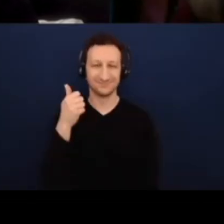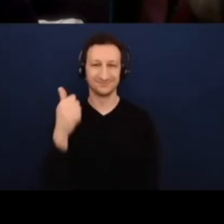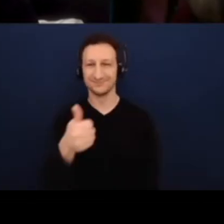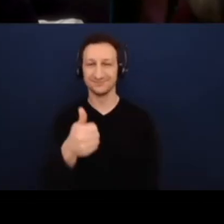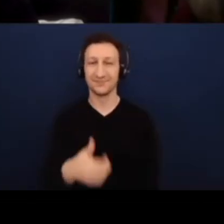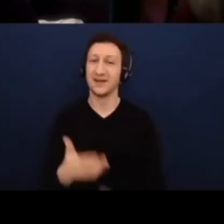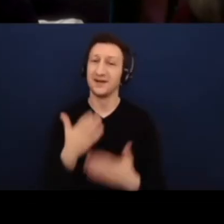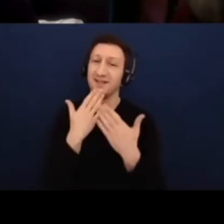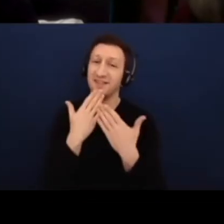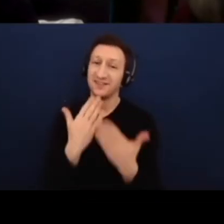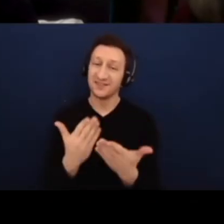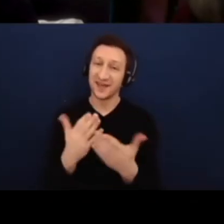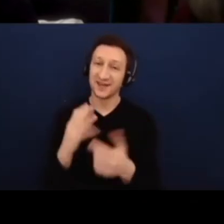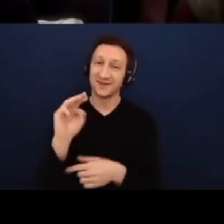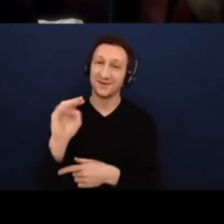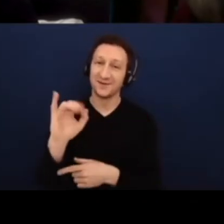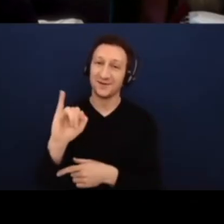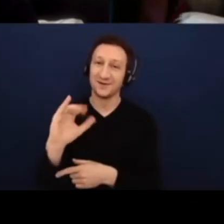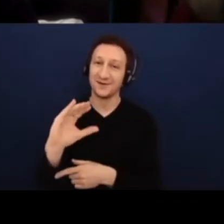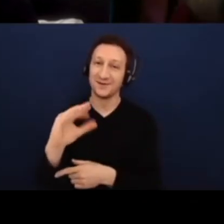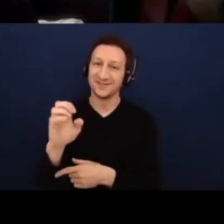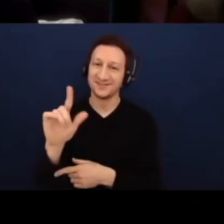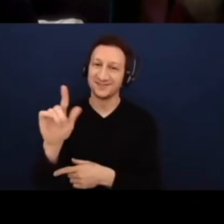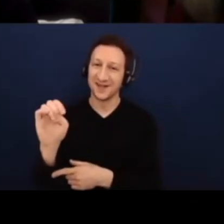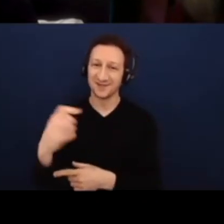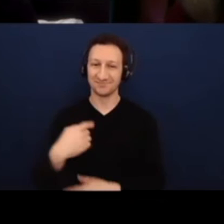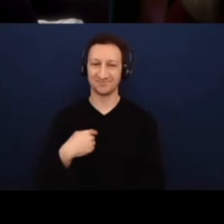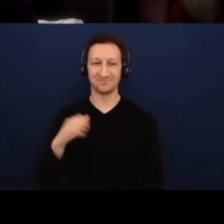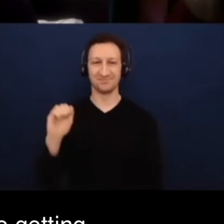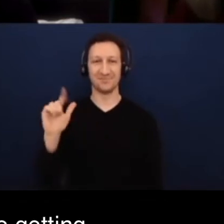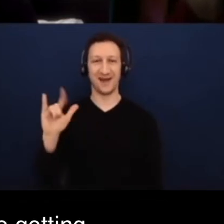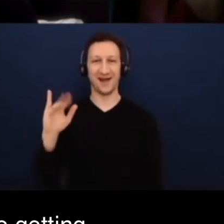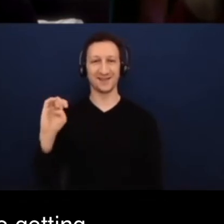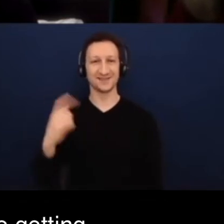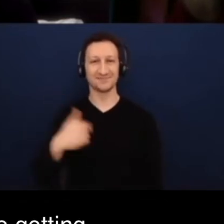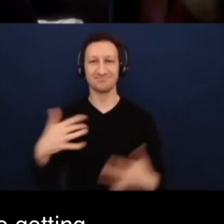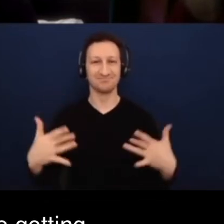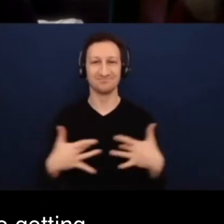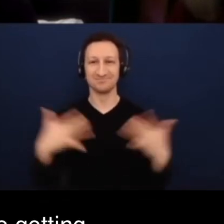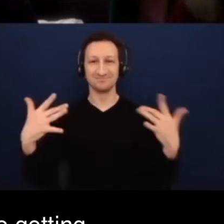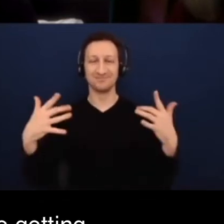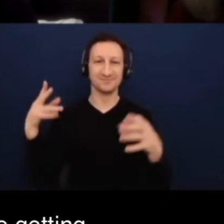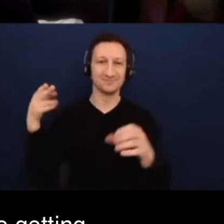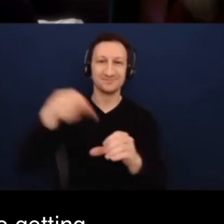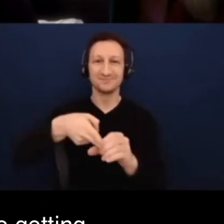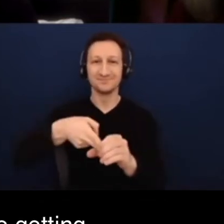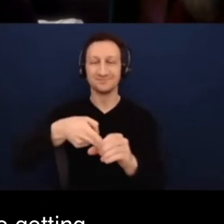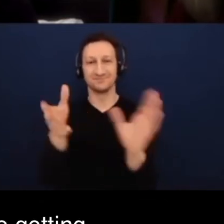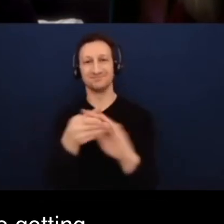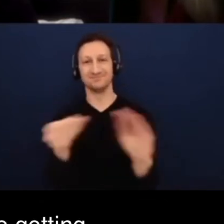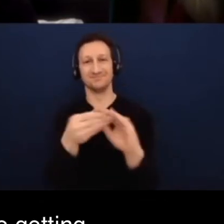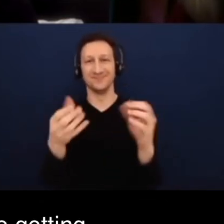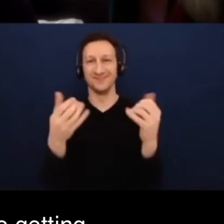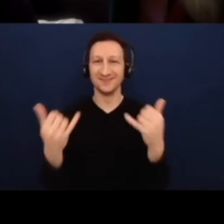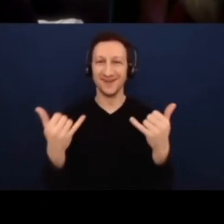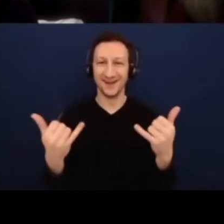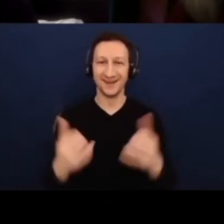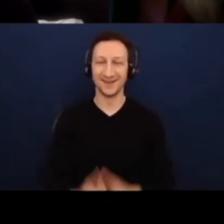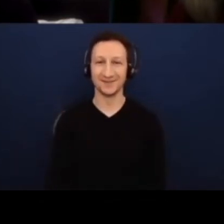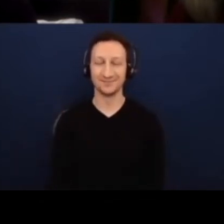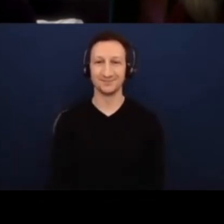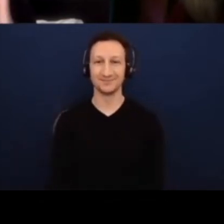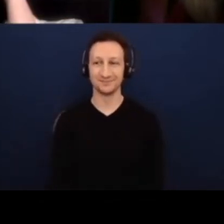Thanks, Michelle. And I'm so happy to be here with everybody and actually be getting this out in the public.